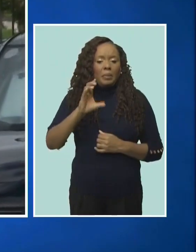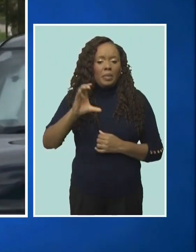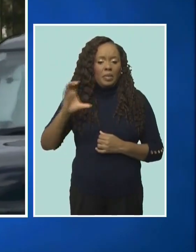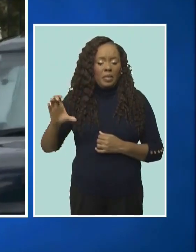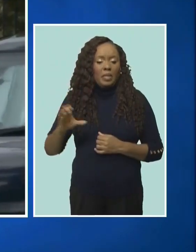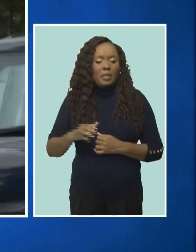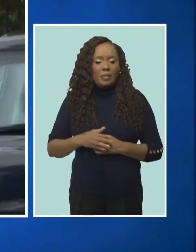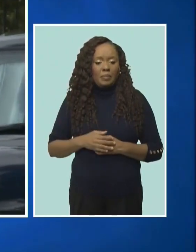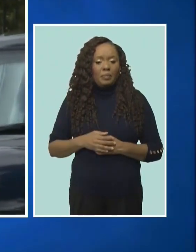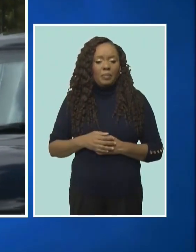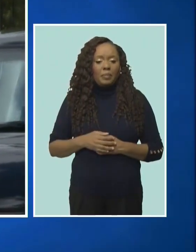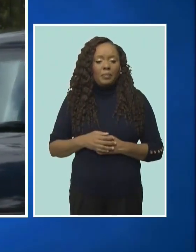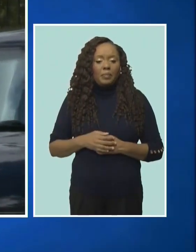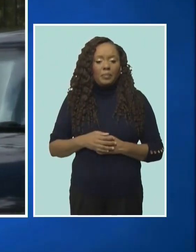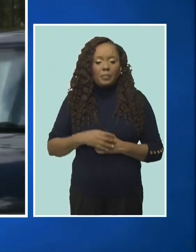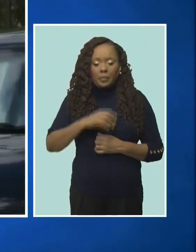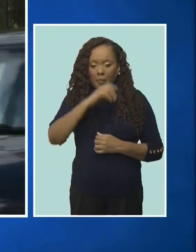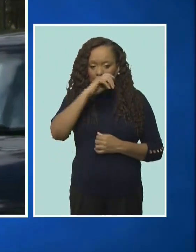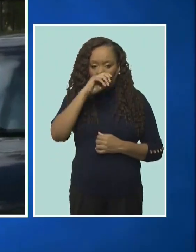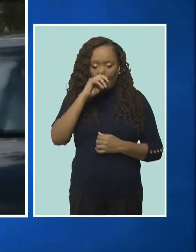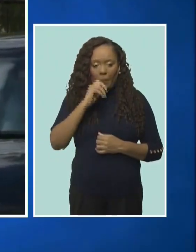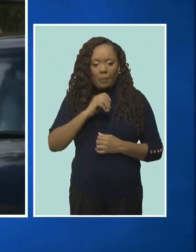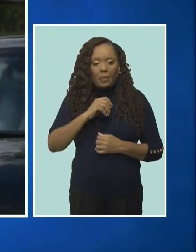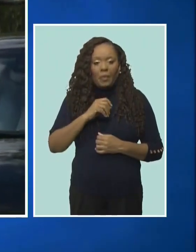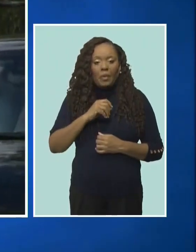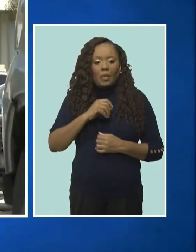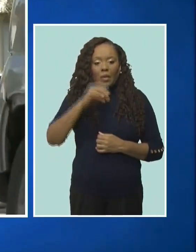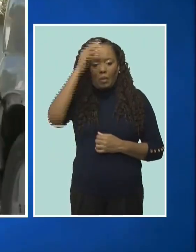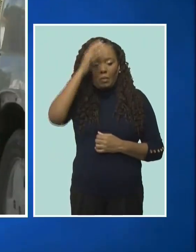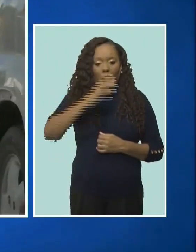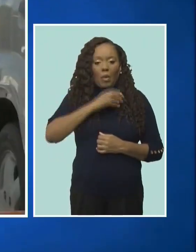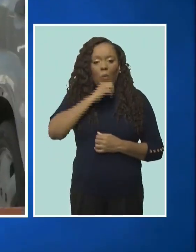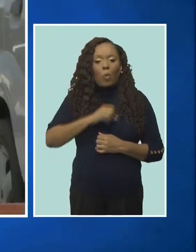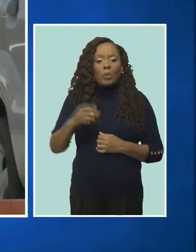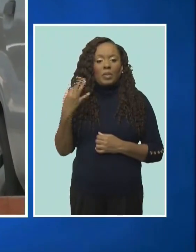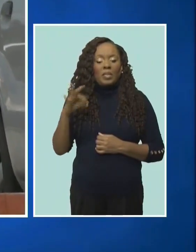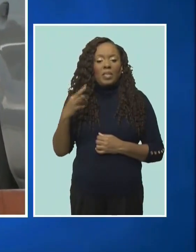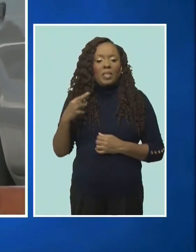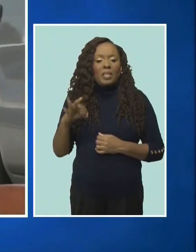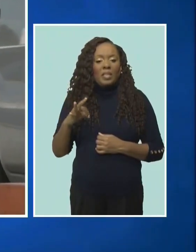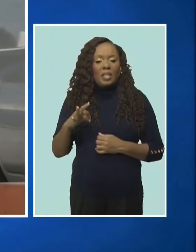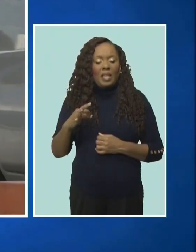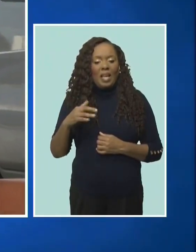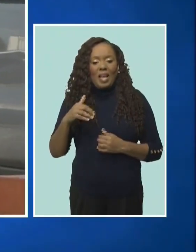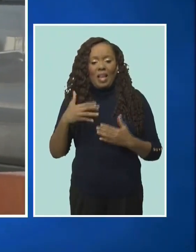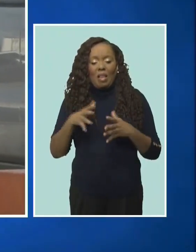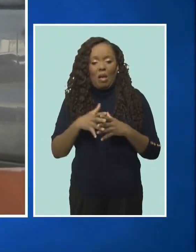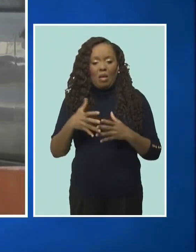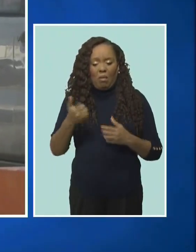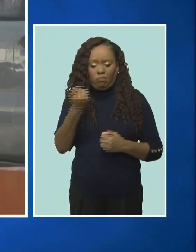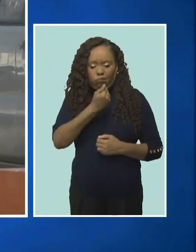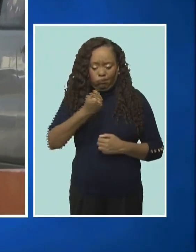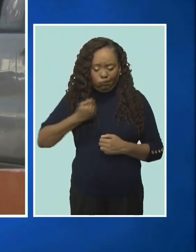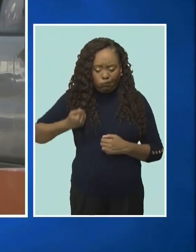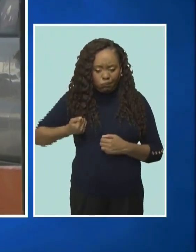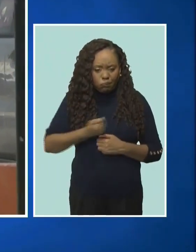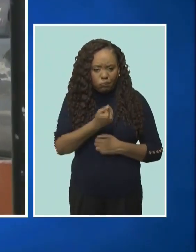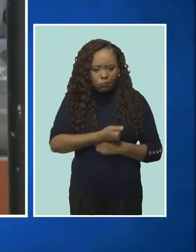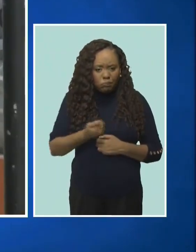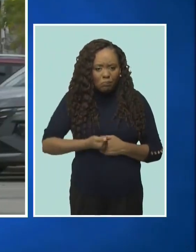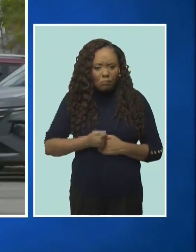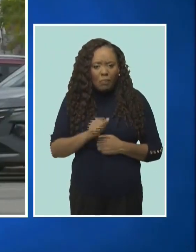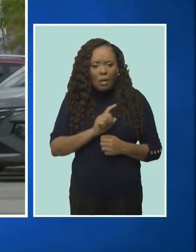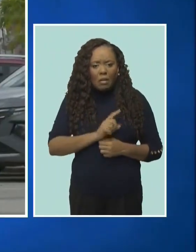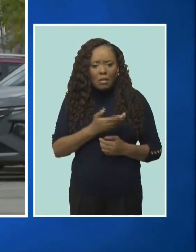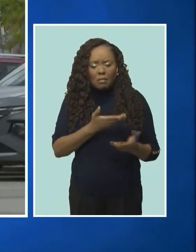Howells Crossroads St. Michael Institution. Police say a 19-year-old student received several injuries in the area of his torso and was